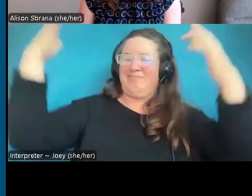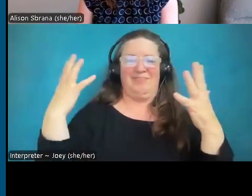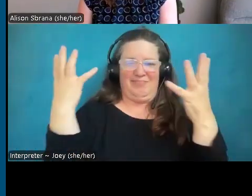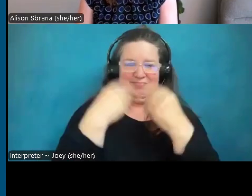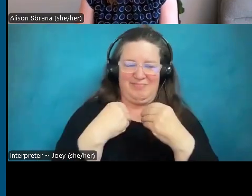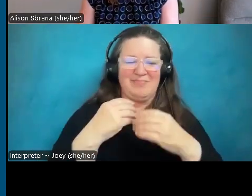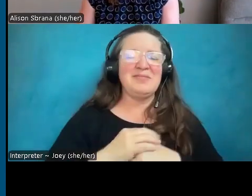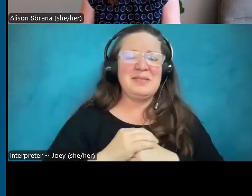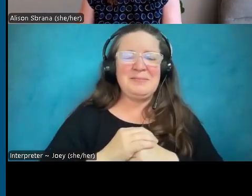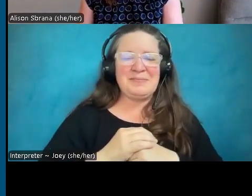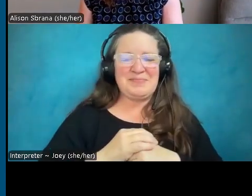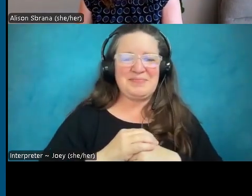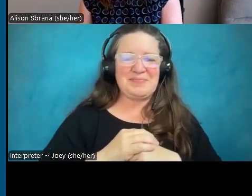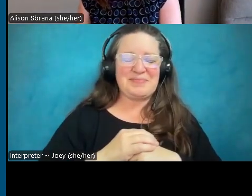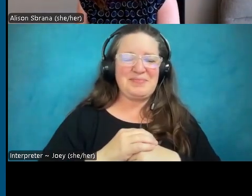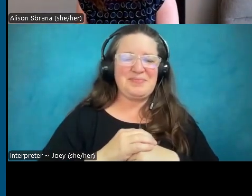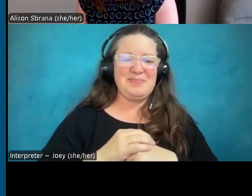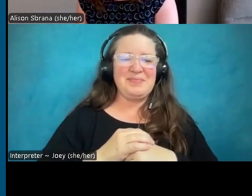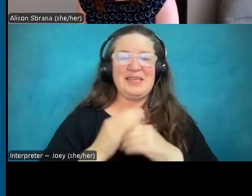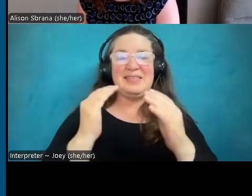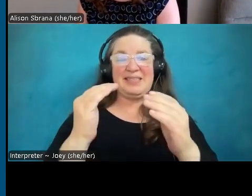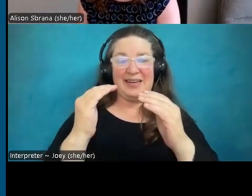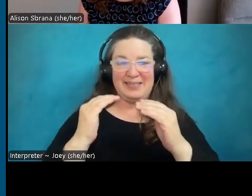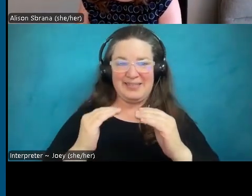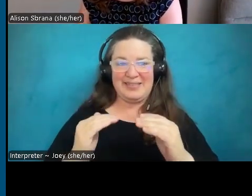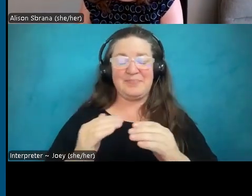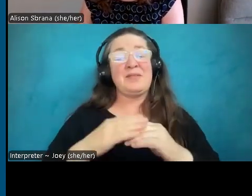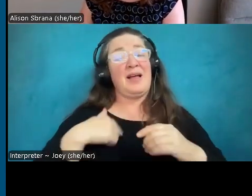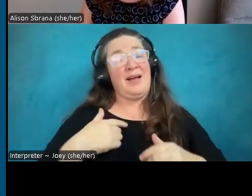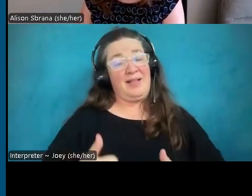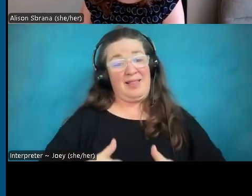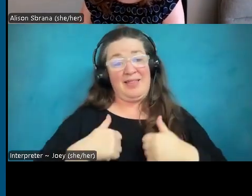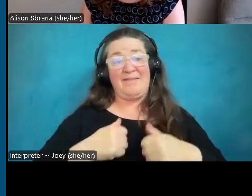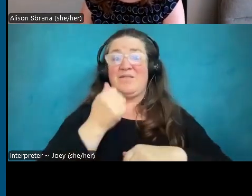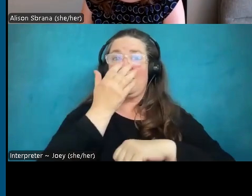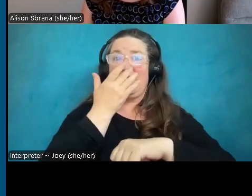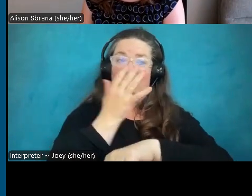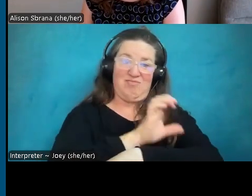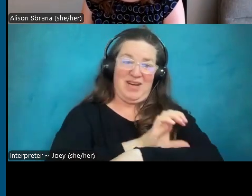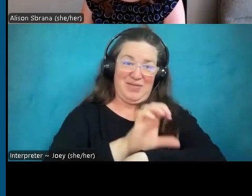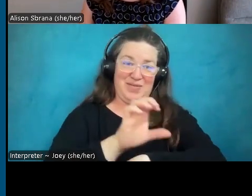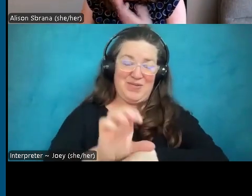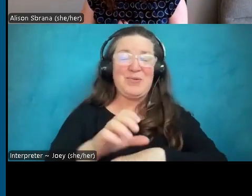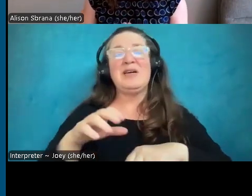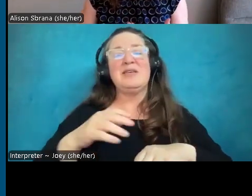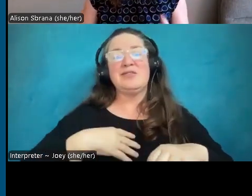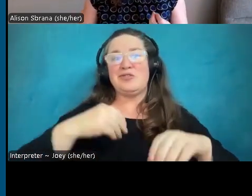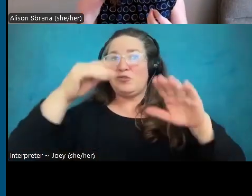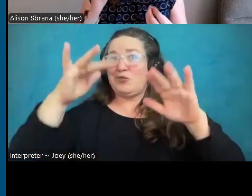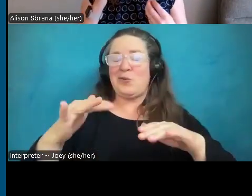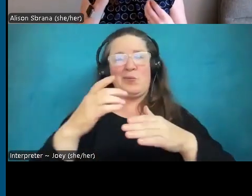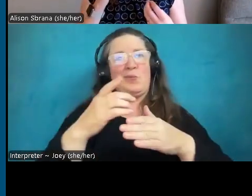Next slide, please. So I said that I live in Colorado. Snow activities are part of what we do